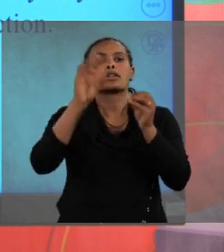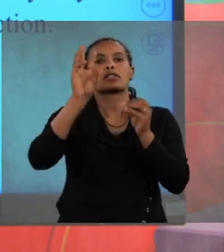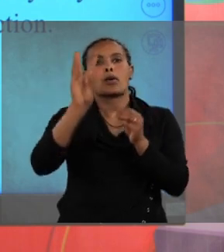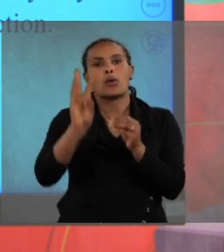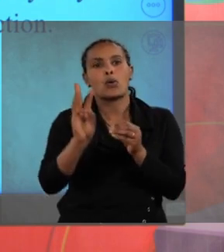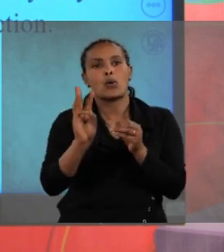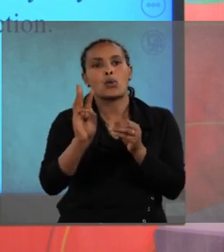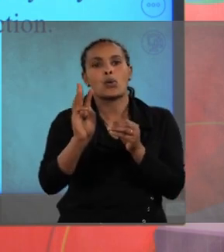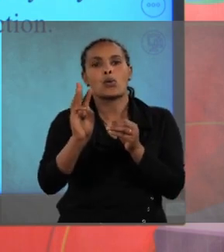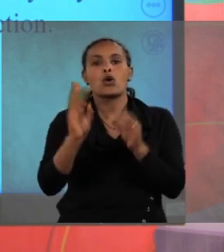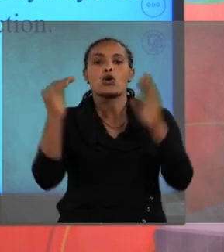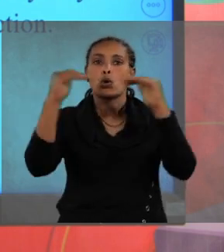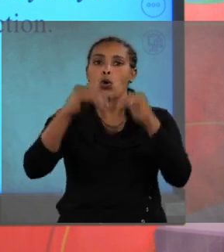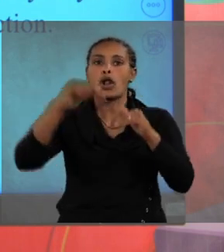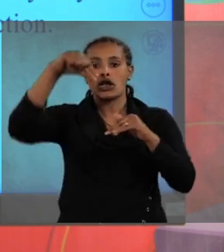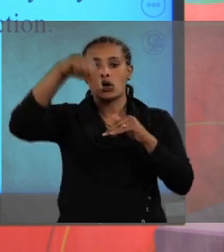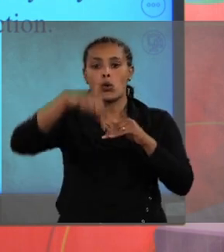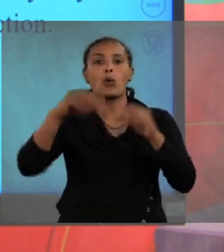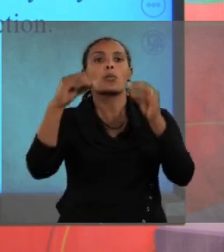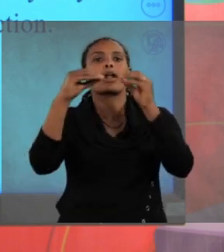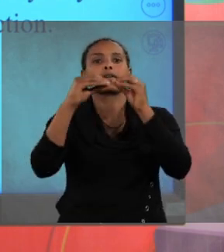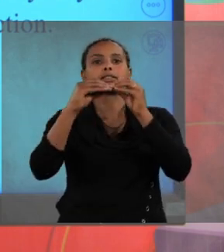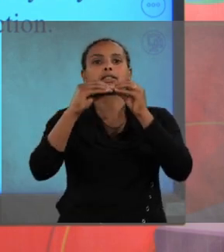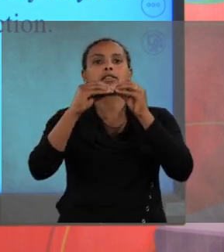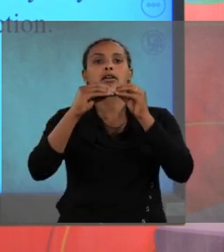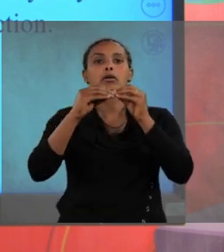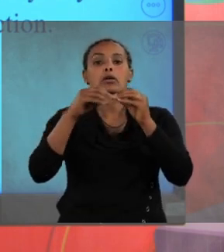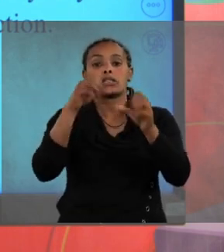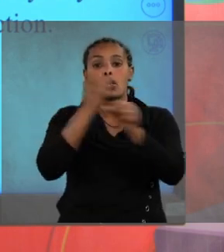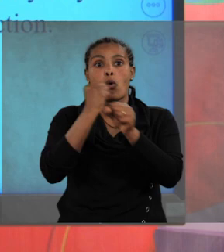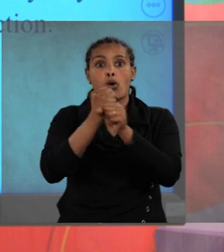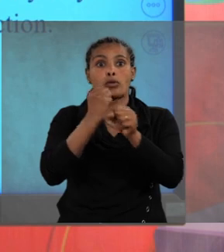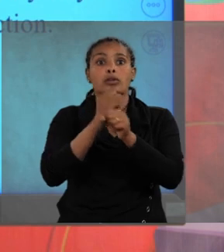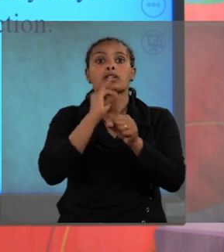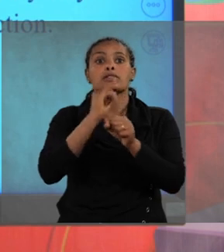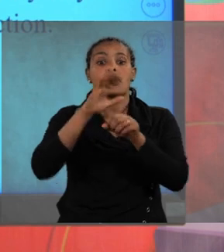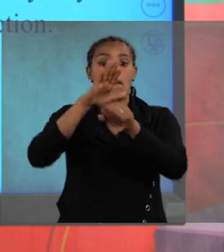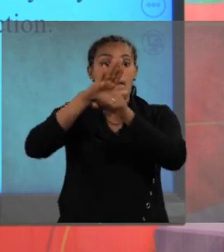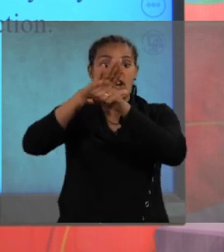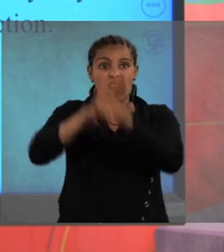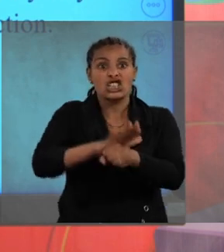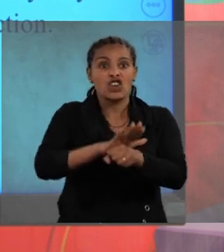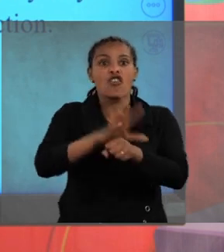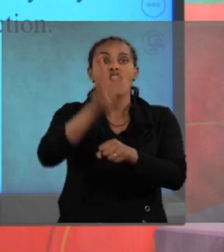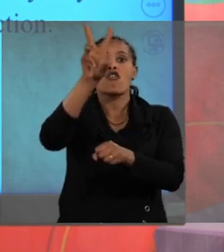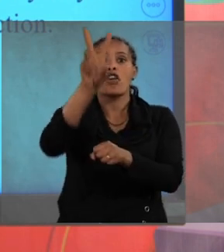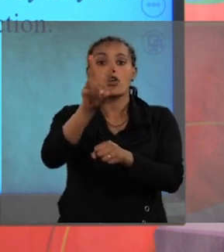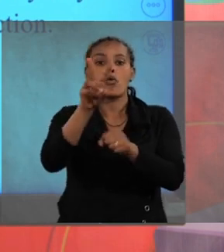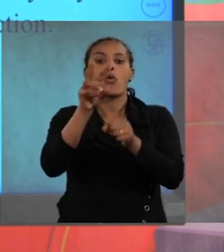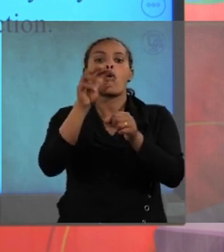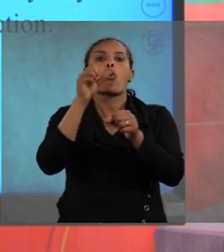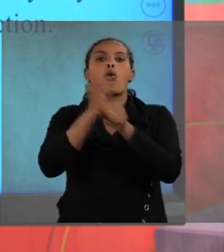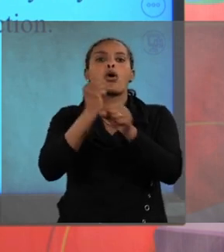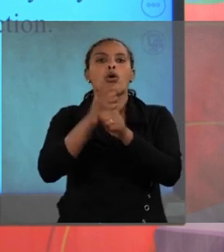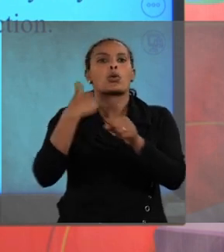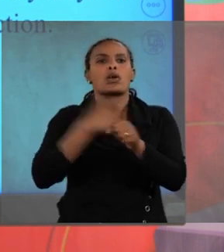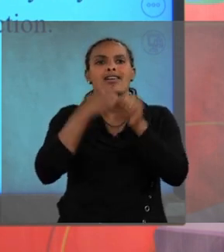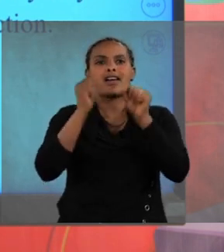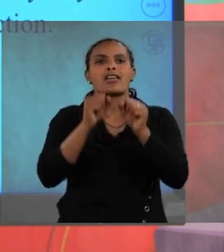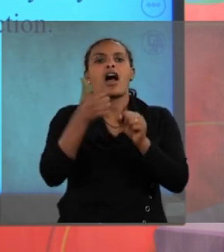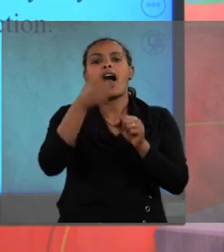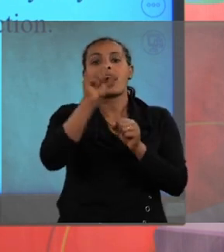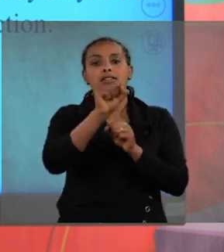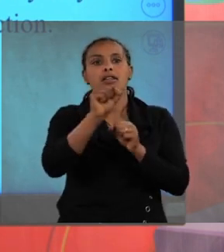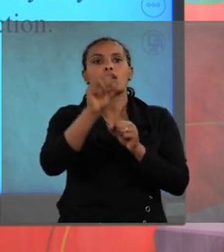W equal Q plus, if the work is pressure volume work, we can write this